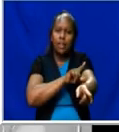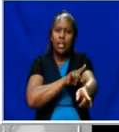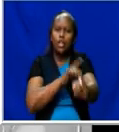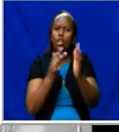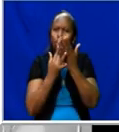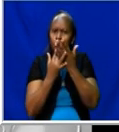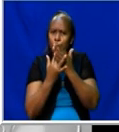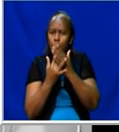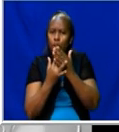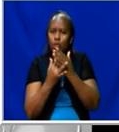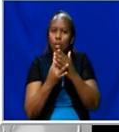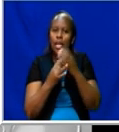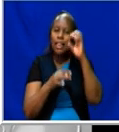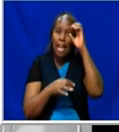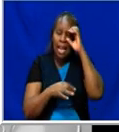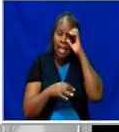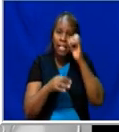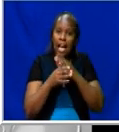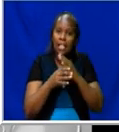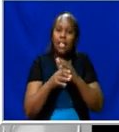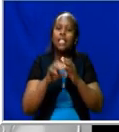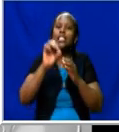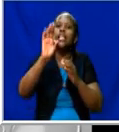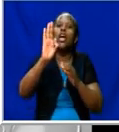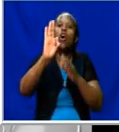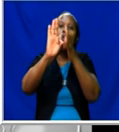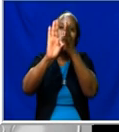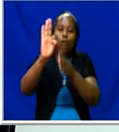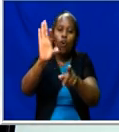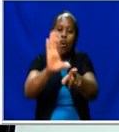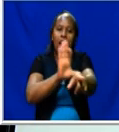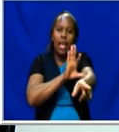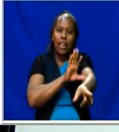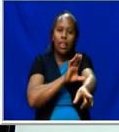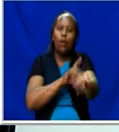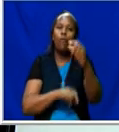screen and the lens is the focal length of the lens.